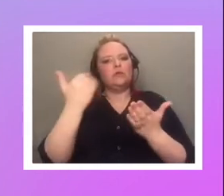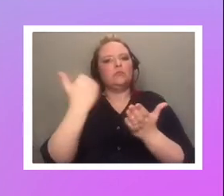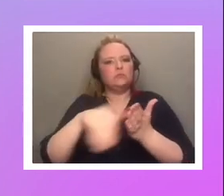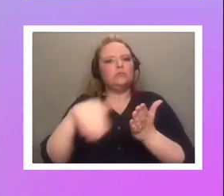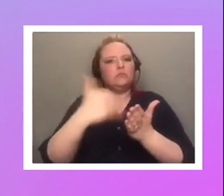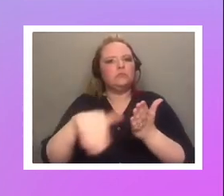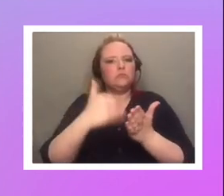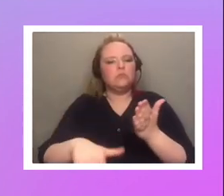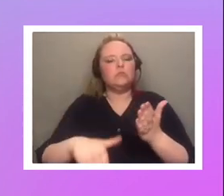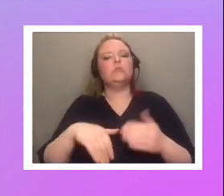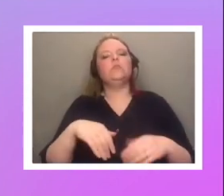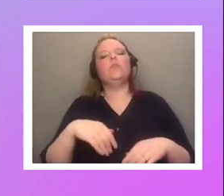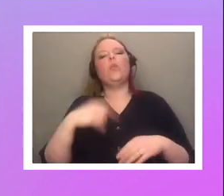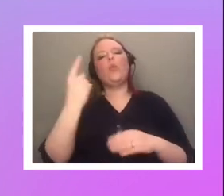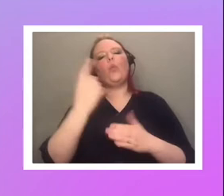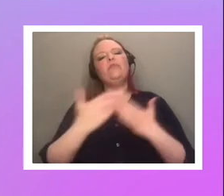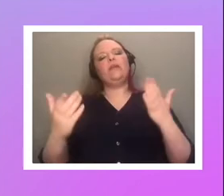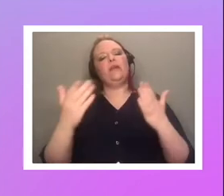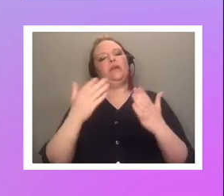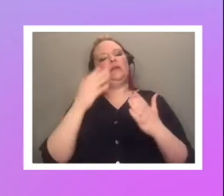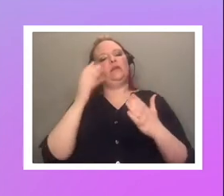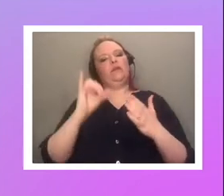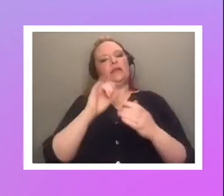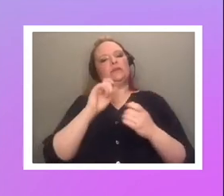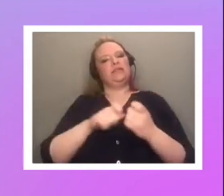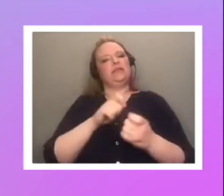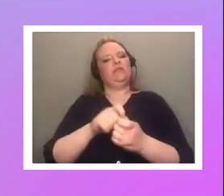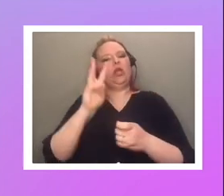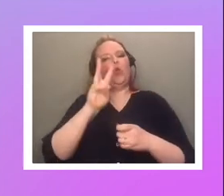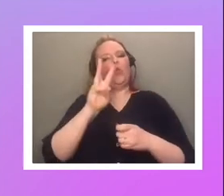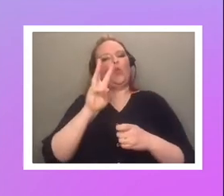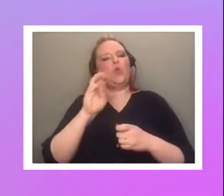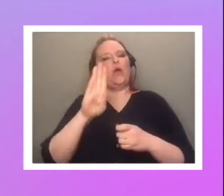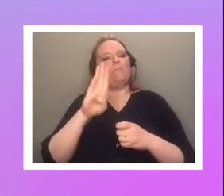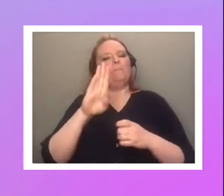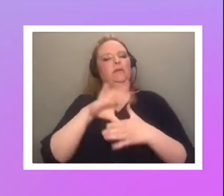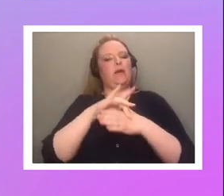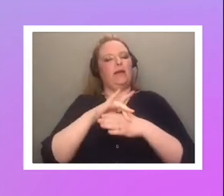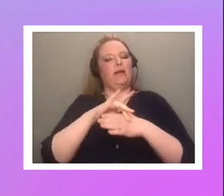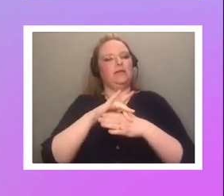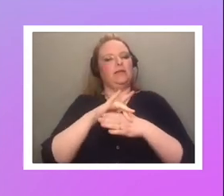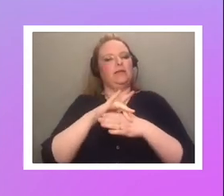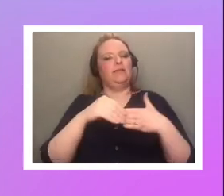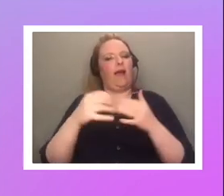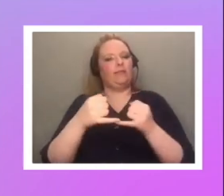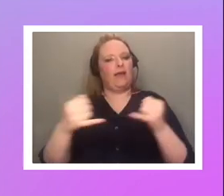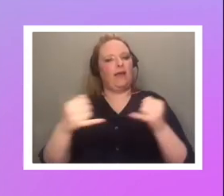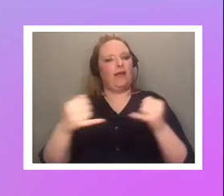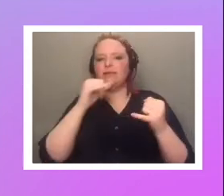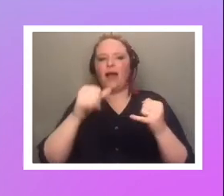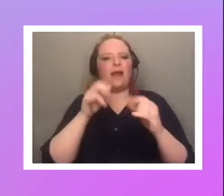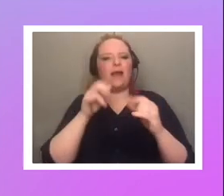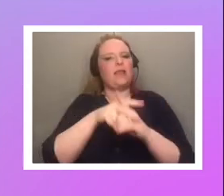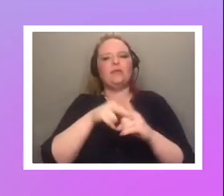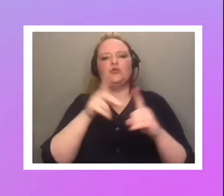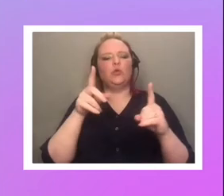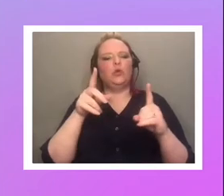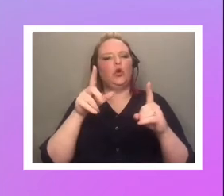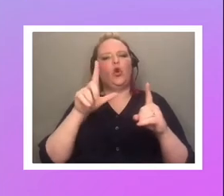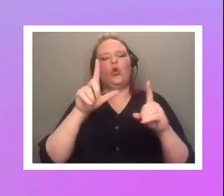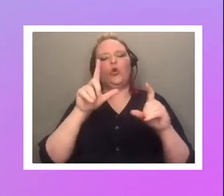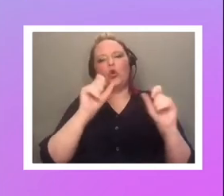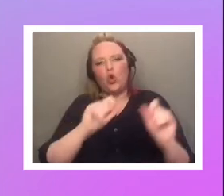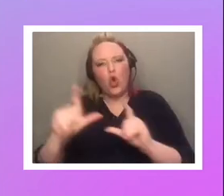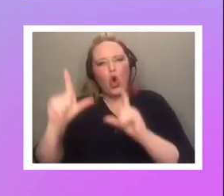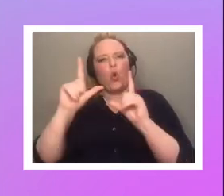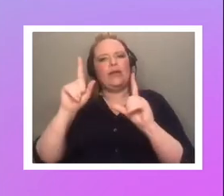One note that is called out specifically in the Web Content Accessibility Guidelines is this doesn't apply to like loading spinners. It's a bit of a